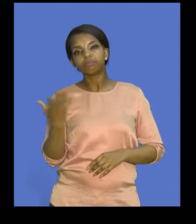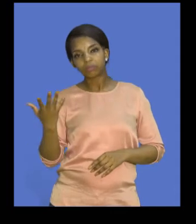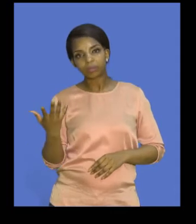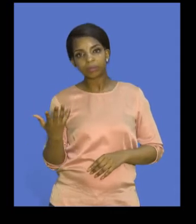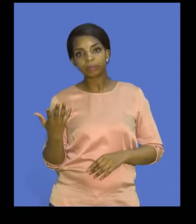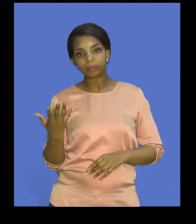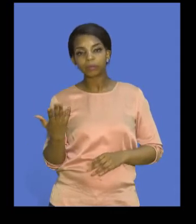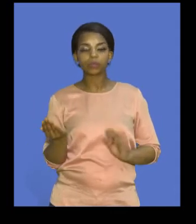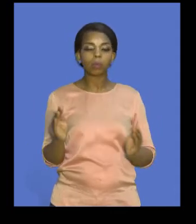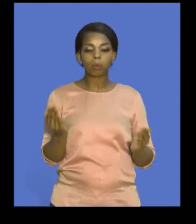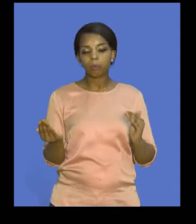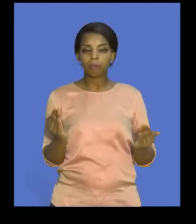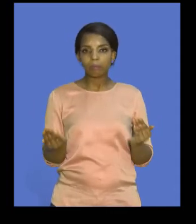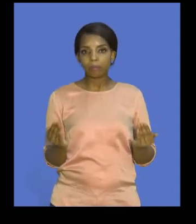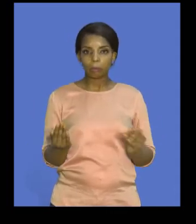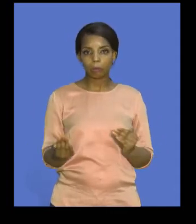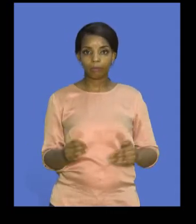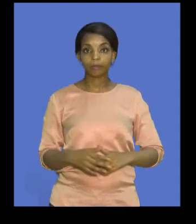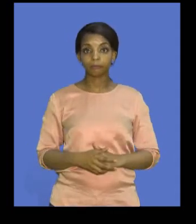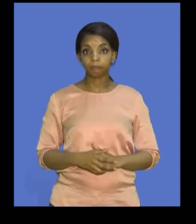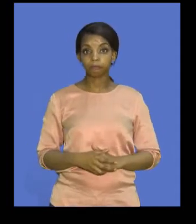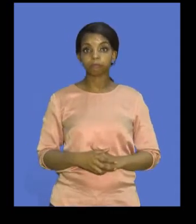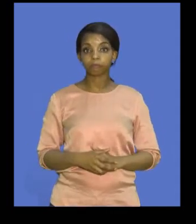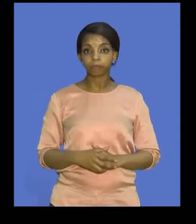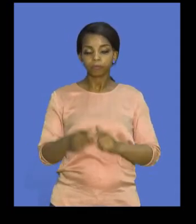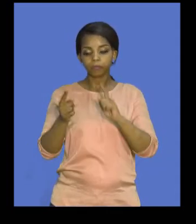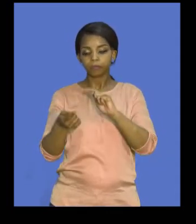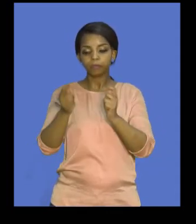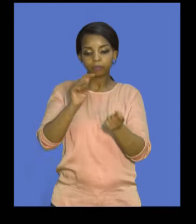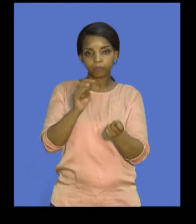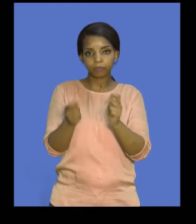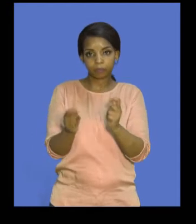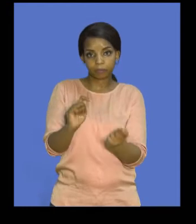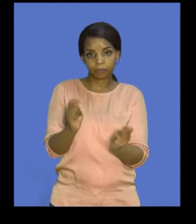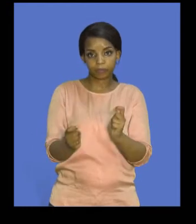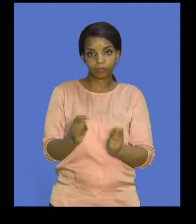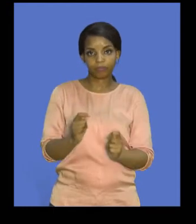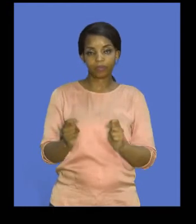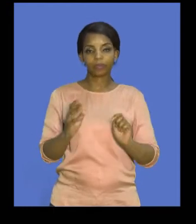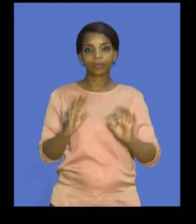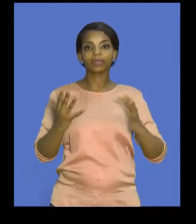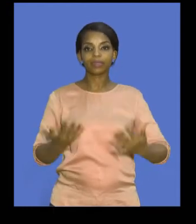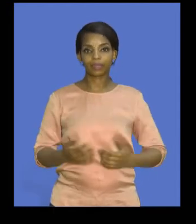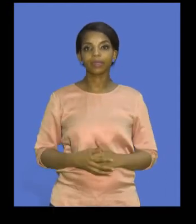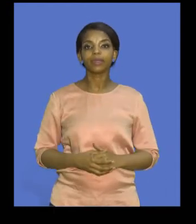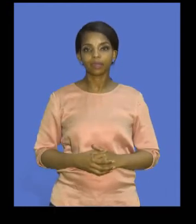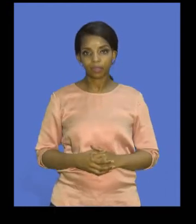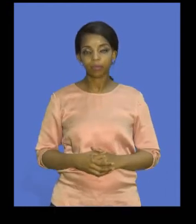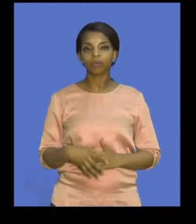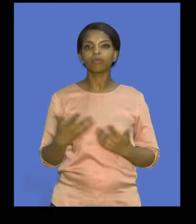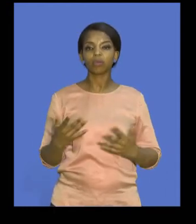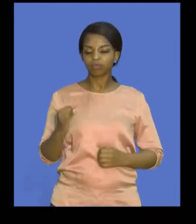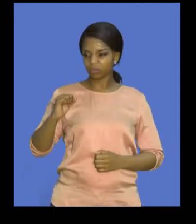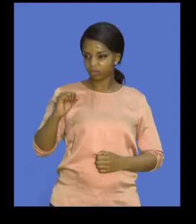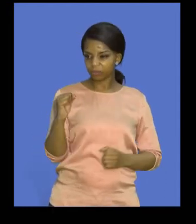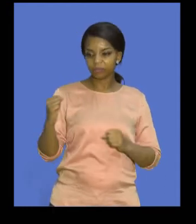the pattern in terms of how does changing the charge of Q1, only keeping the distance the same and the charge of Q2